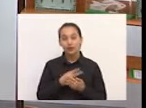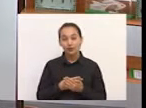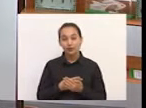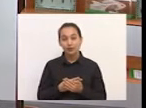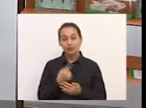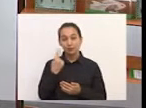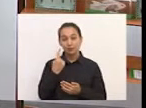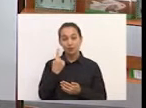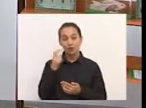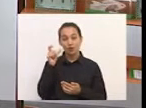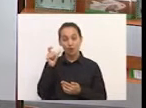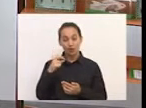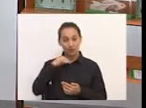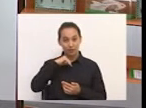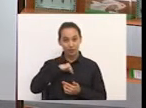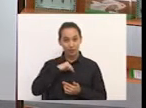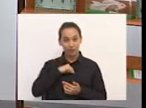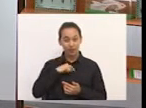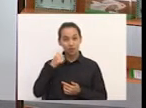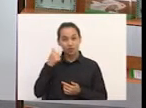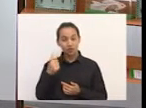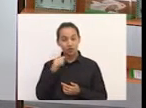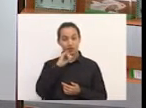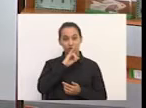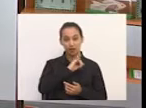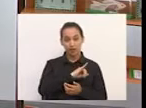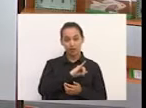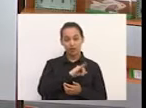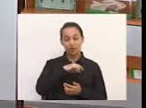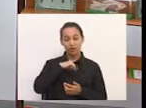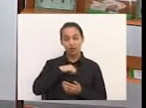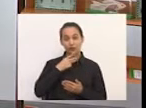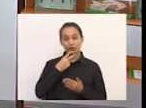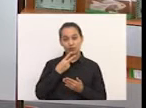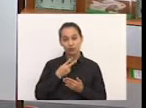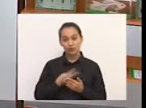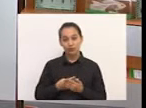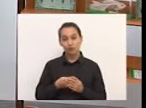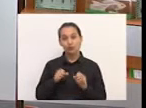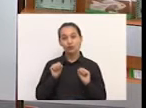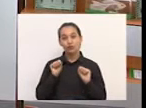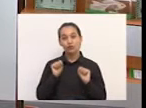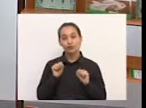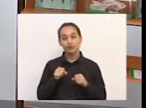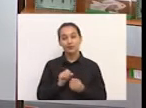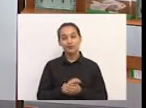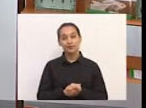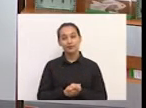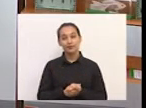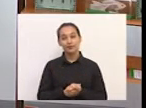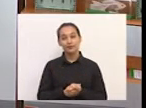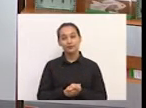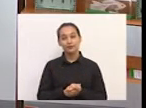Demak, birgina boybori timsolida biz ham yaxshilik, ham yomonlikning yonma-yon ekanligini ko'rar